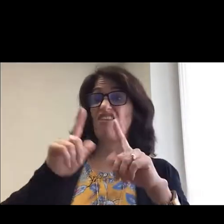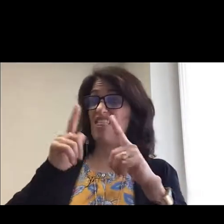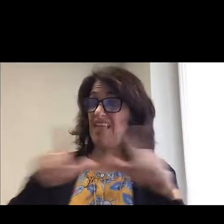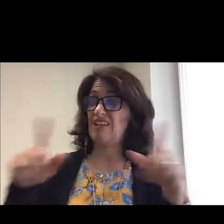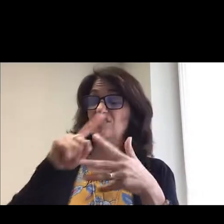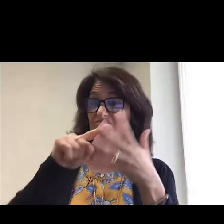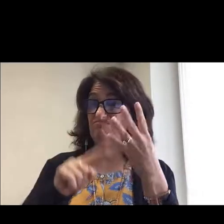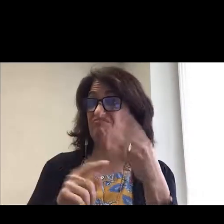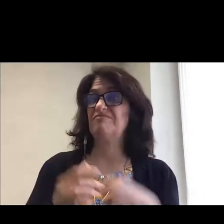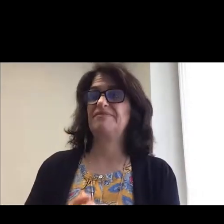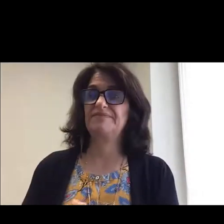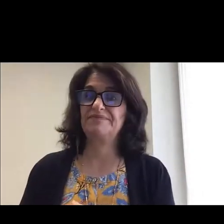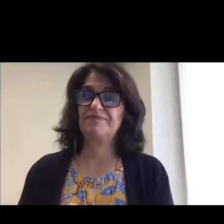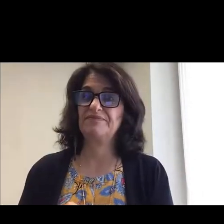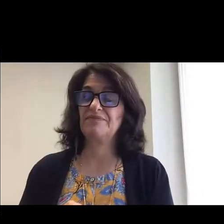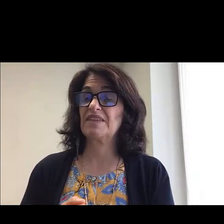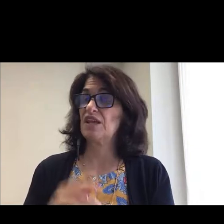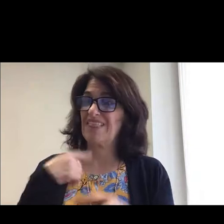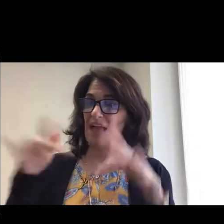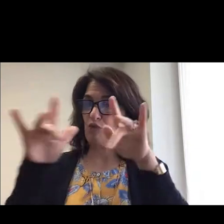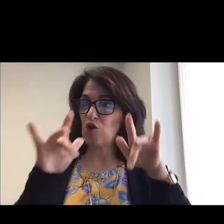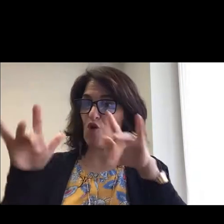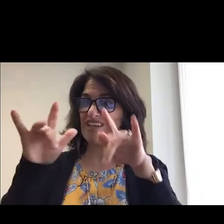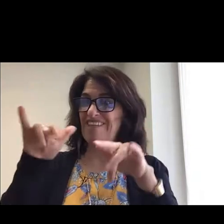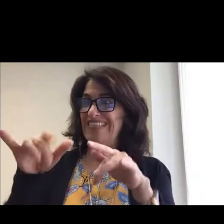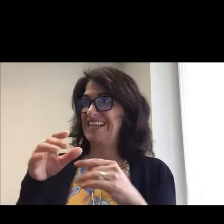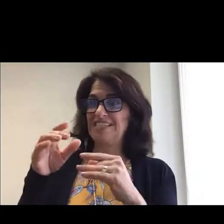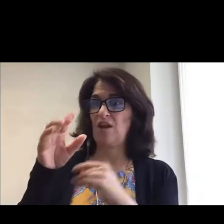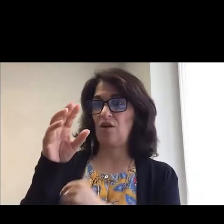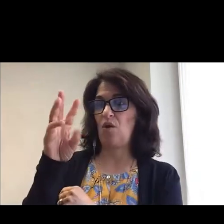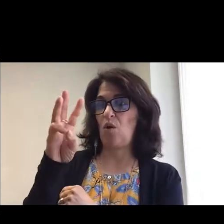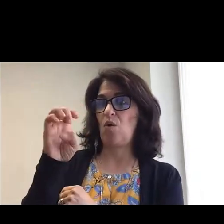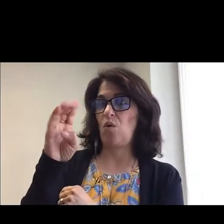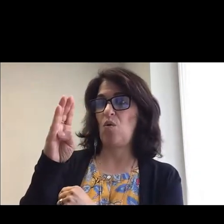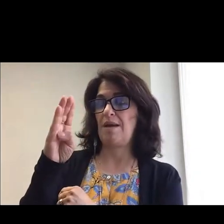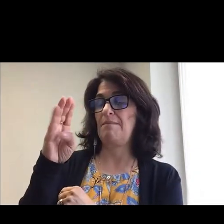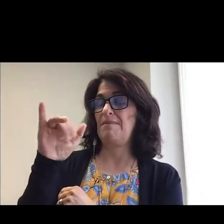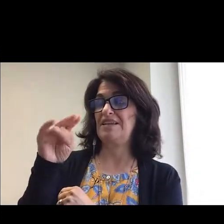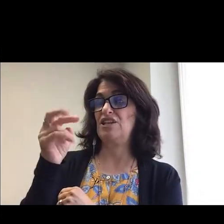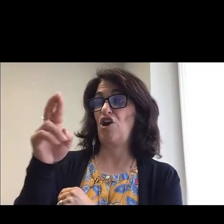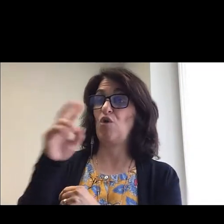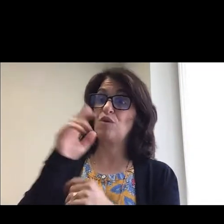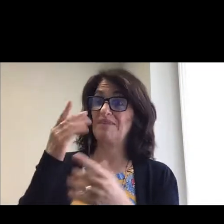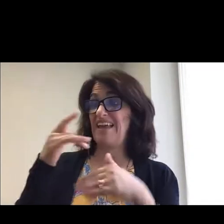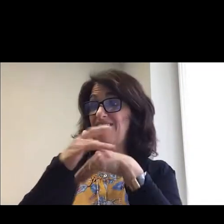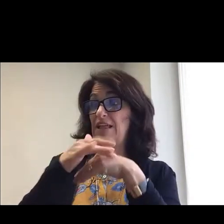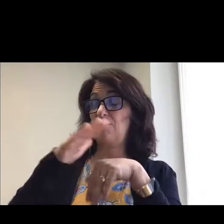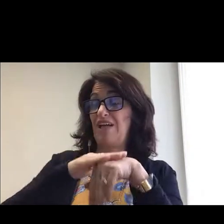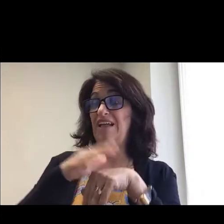and Swahili. And a recording of this webinar will be available on the website soon. Next slide,